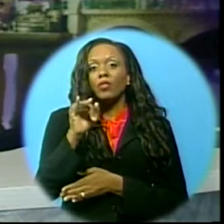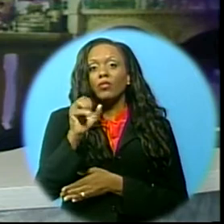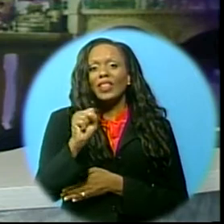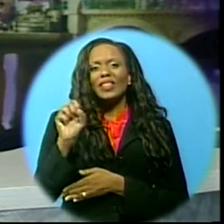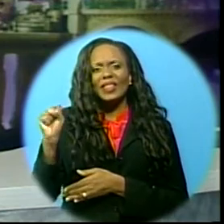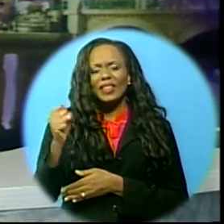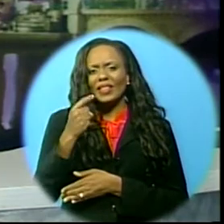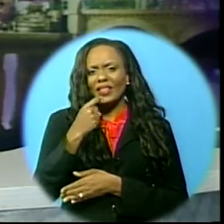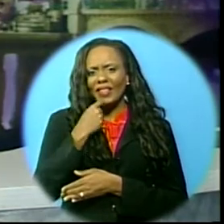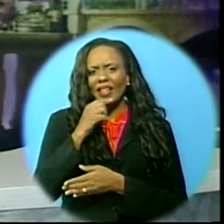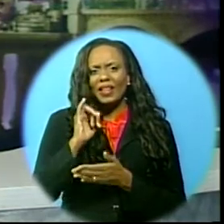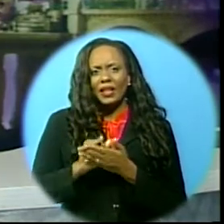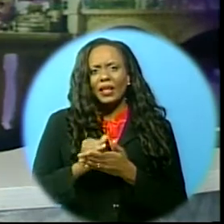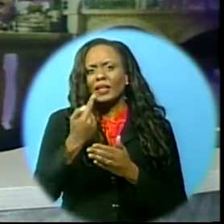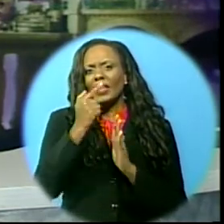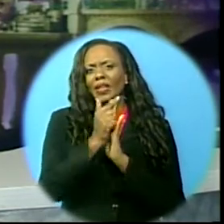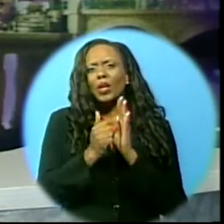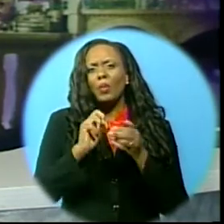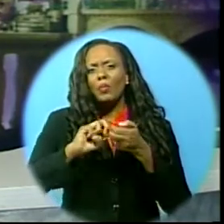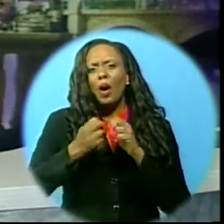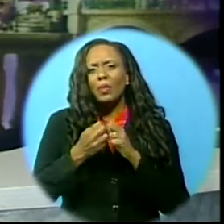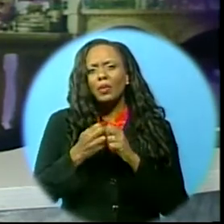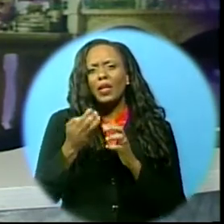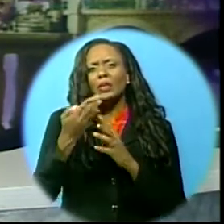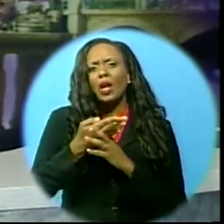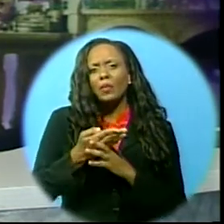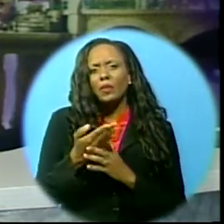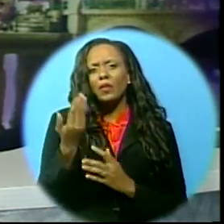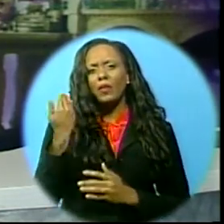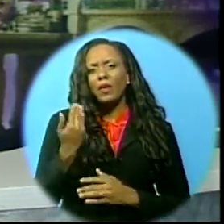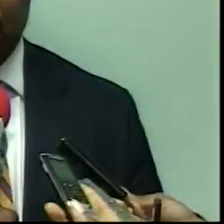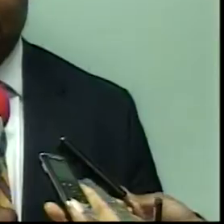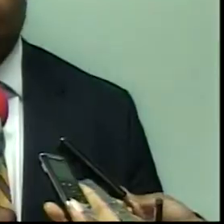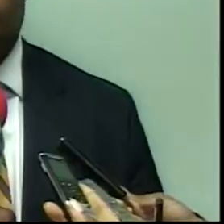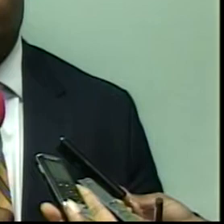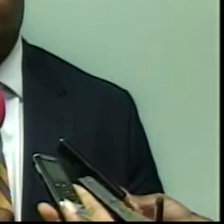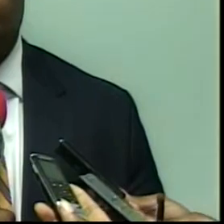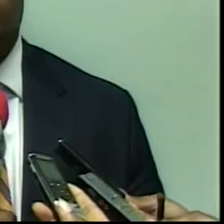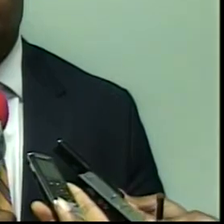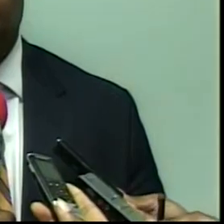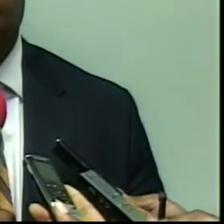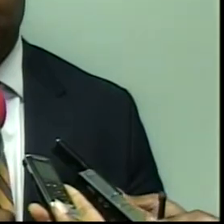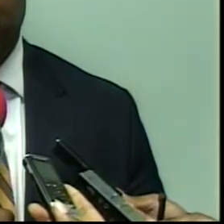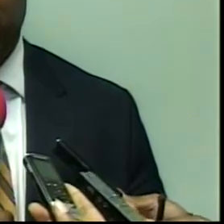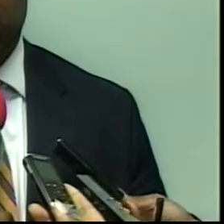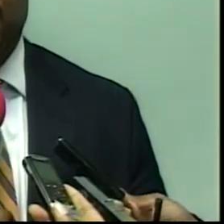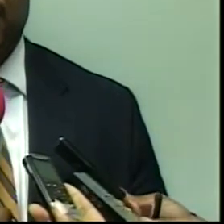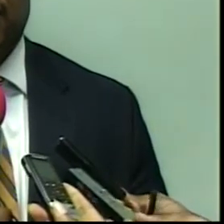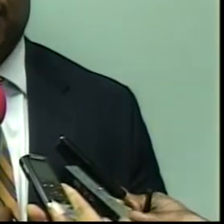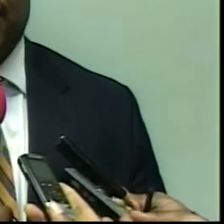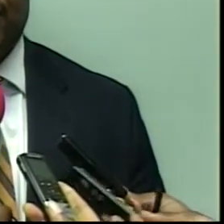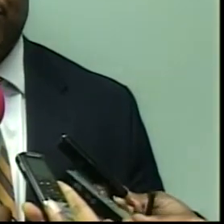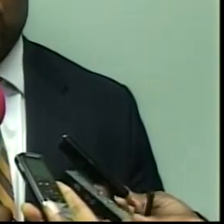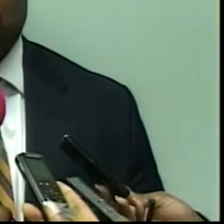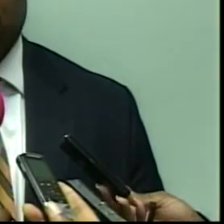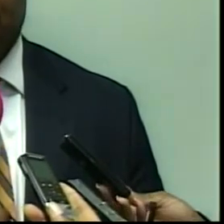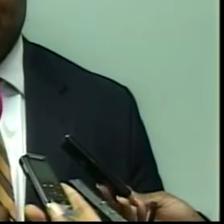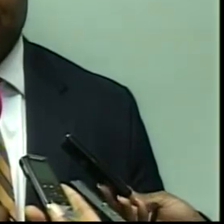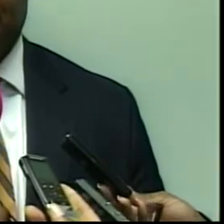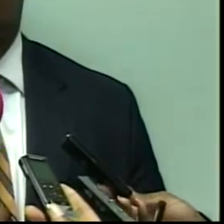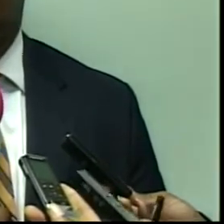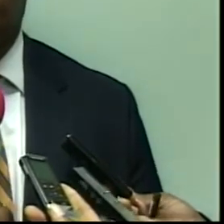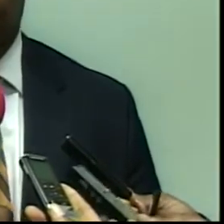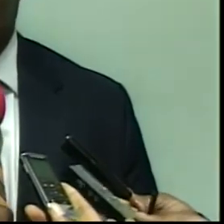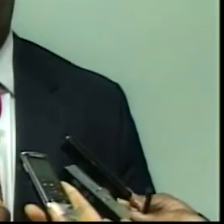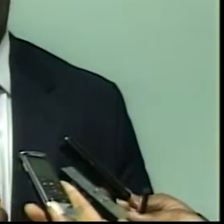says some legal issues held up the process. All of the necessary things are in place for that.